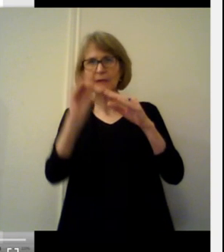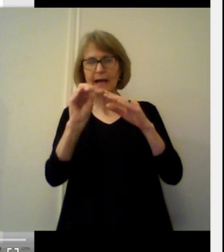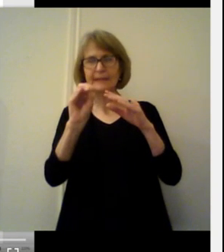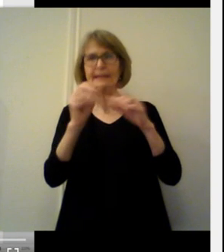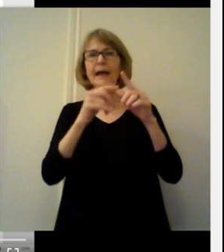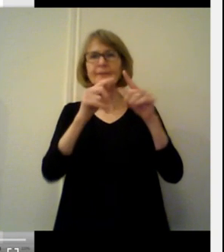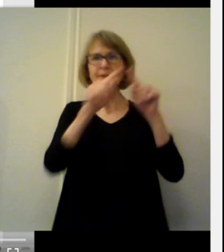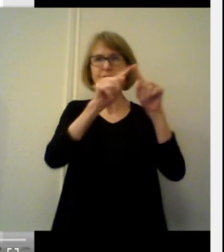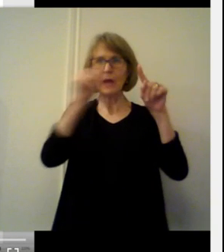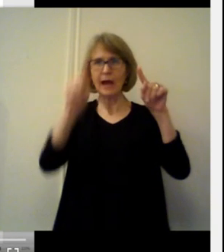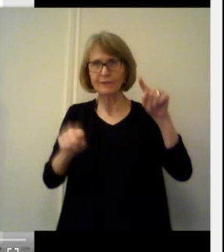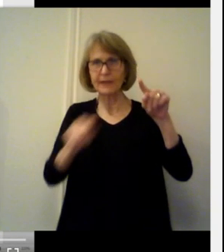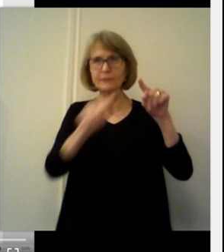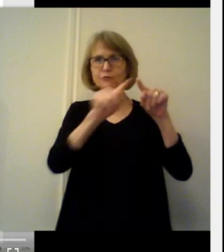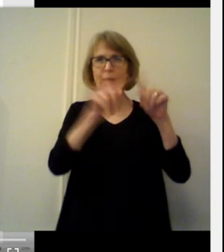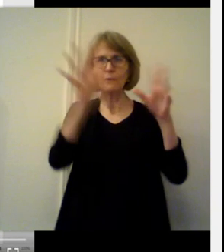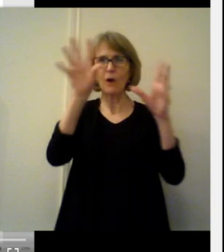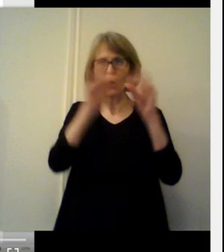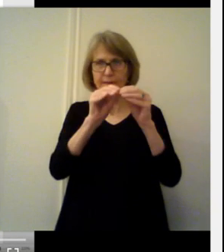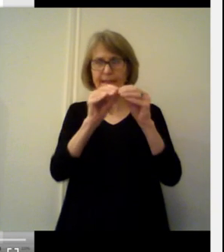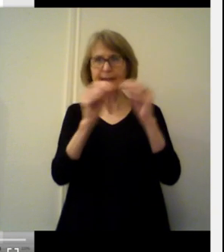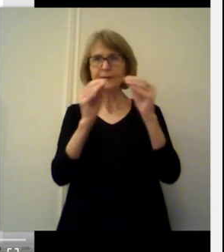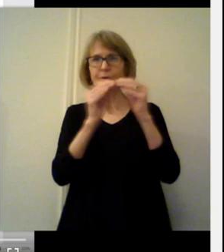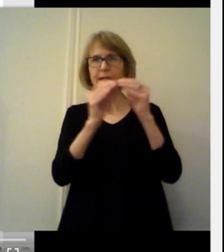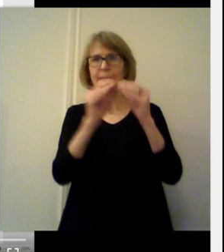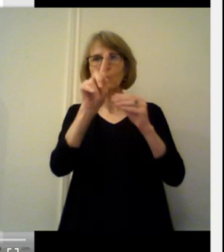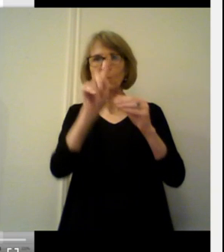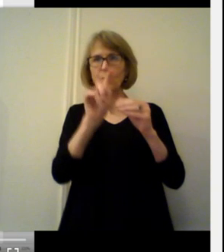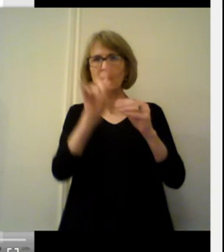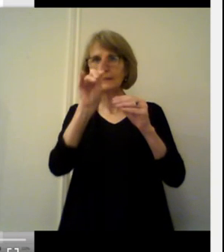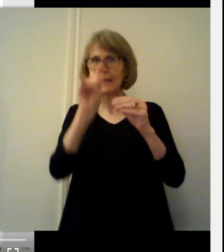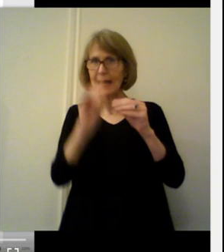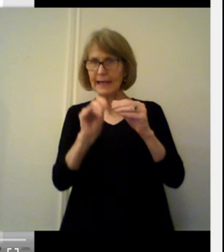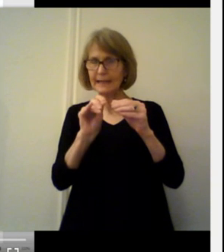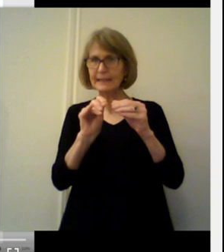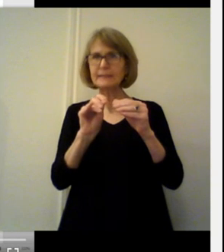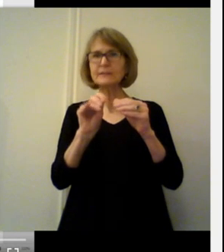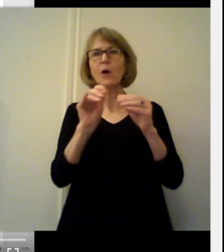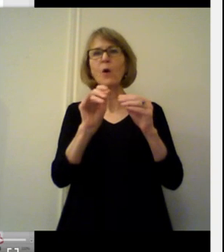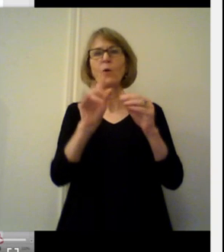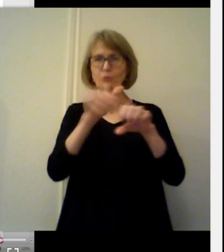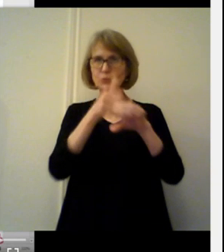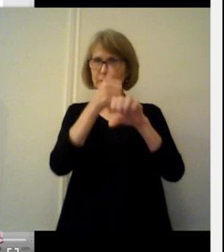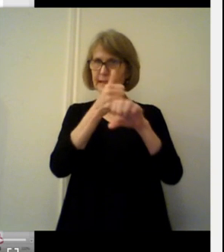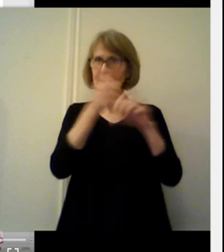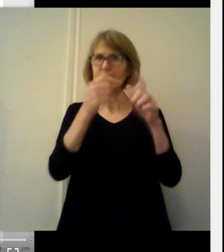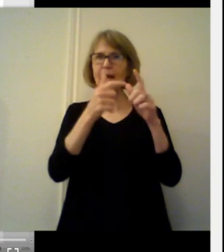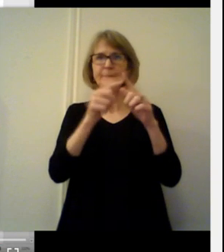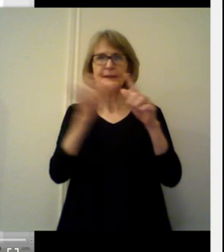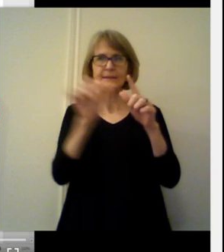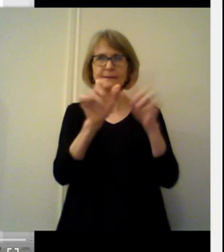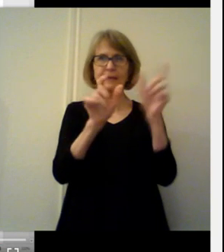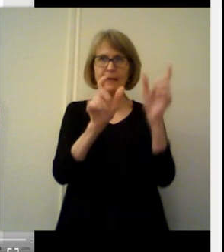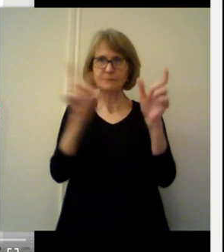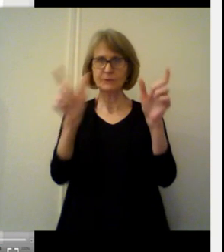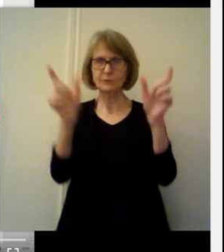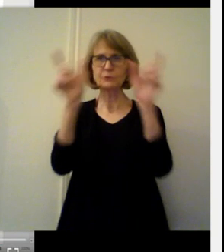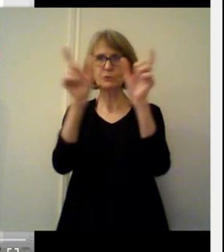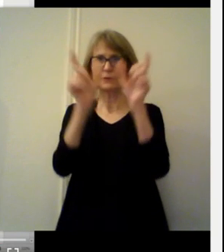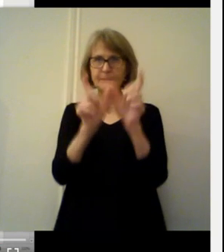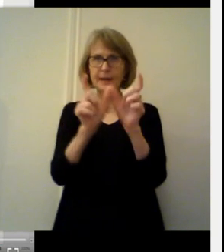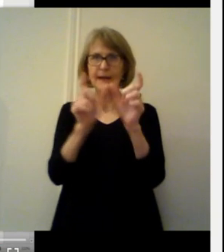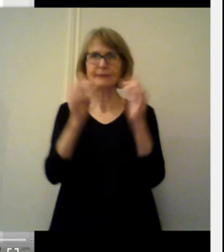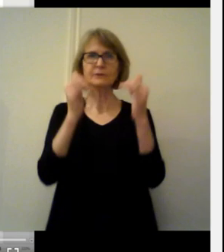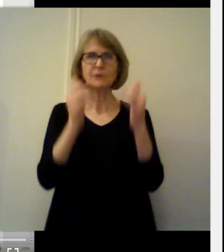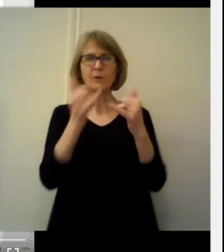we add them all up, set it equal to 180, combine like terms. All right, so let's move on to the last 2 problems.